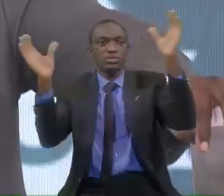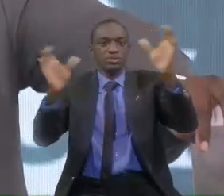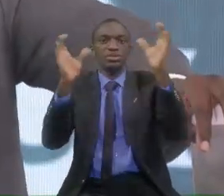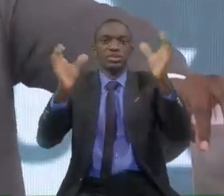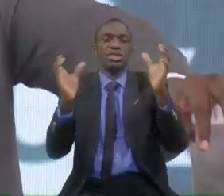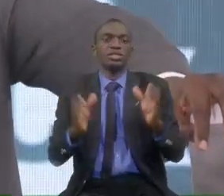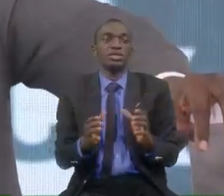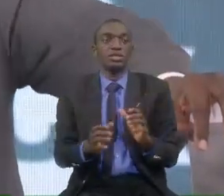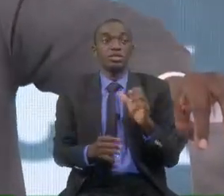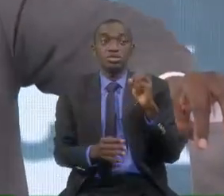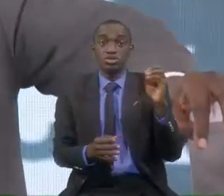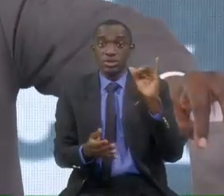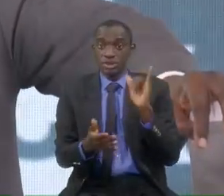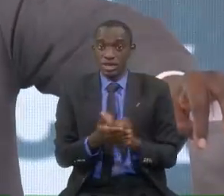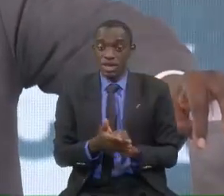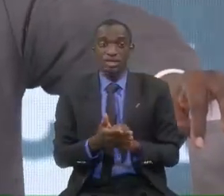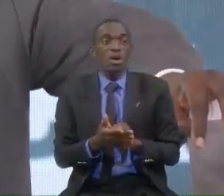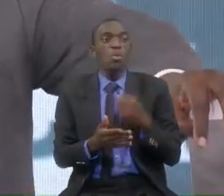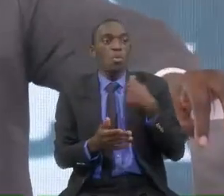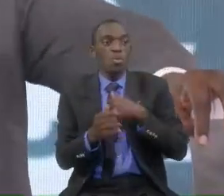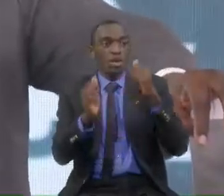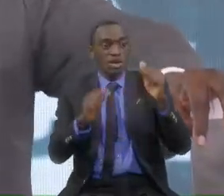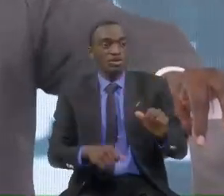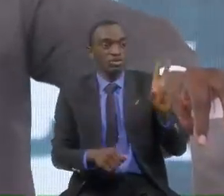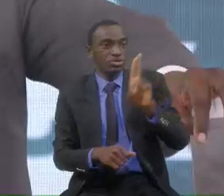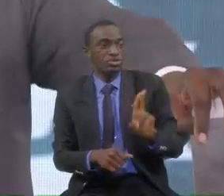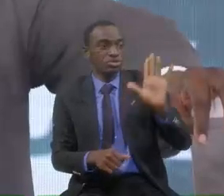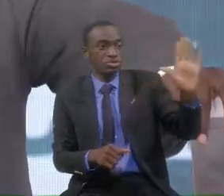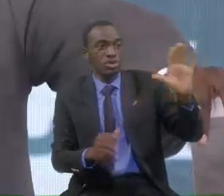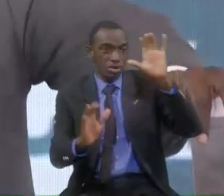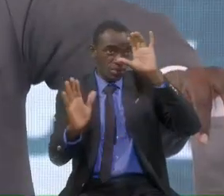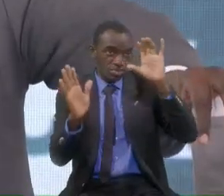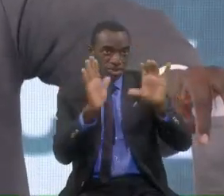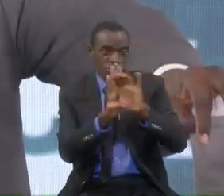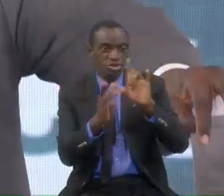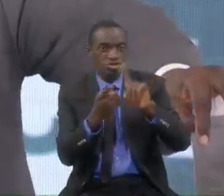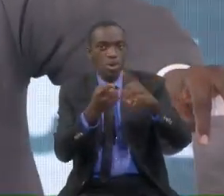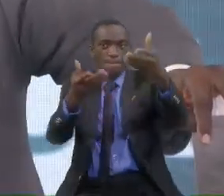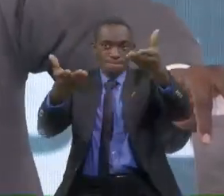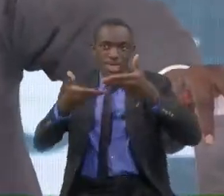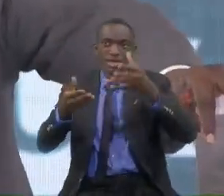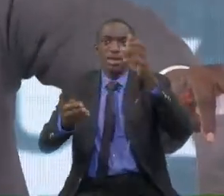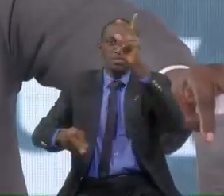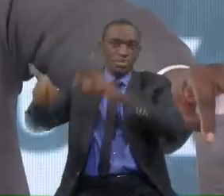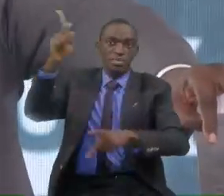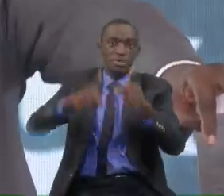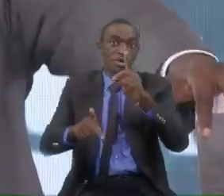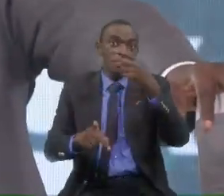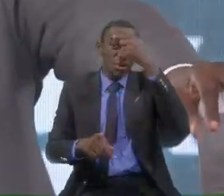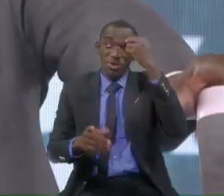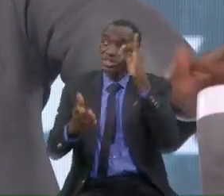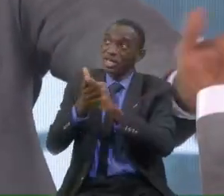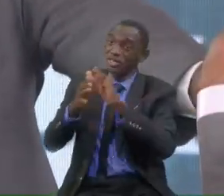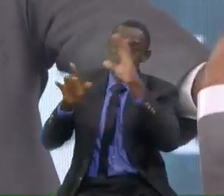that we can use your picture and draw the crowd. Because that man coming